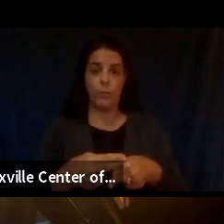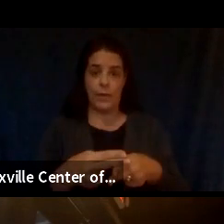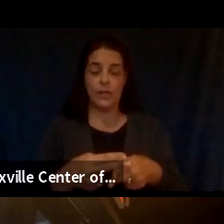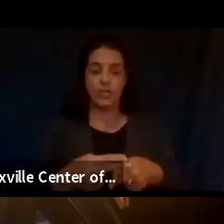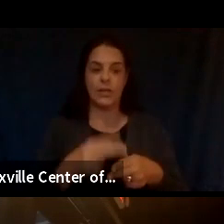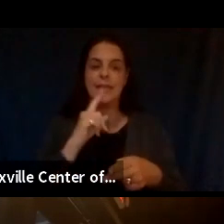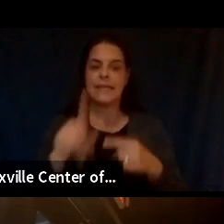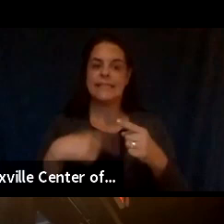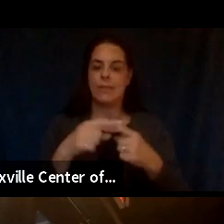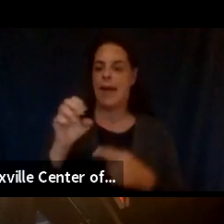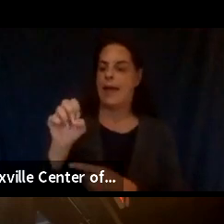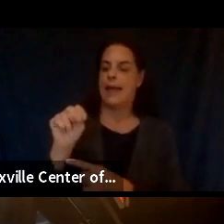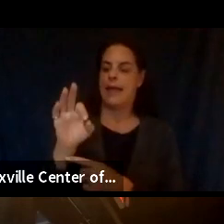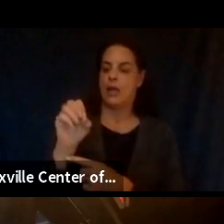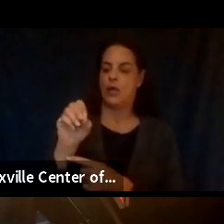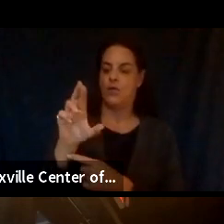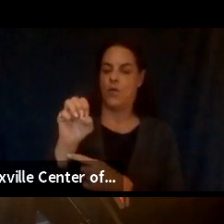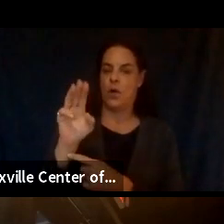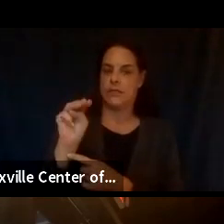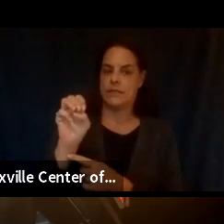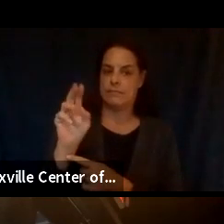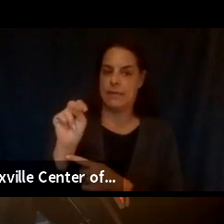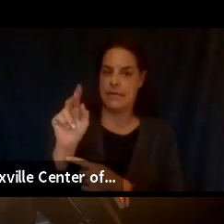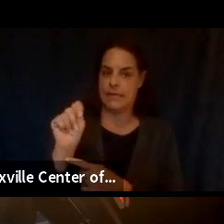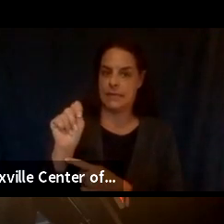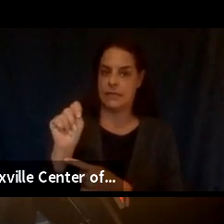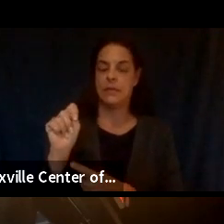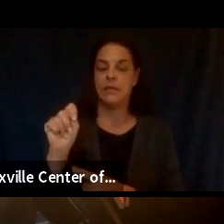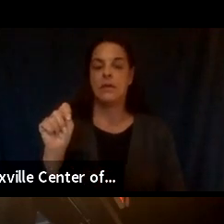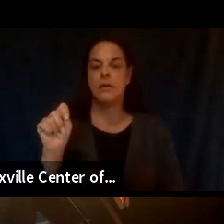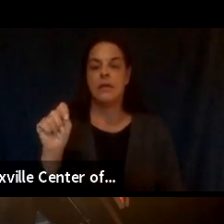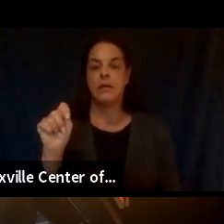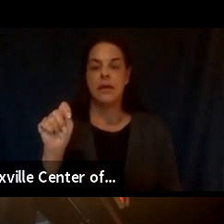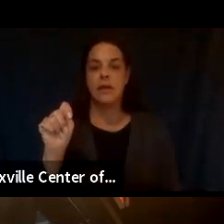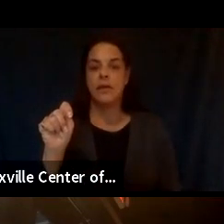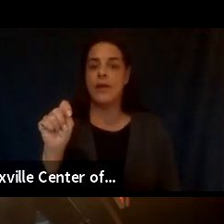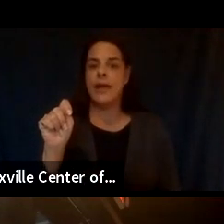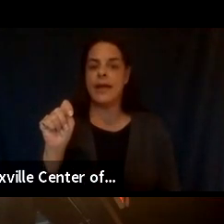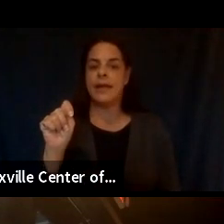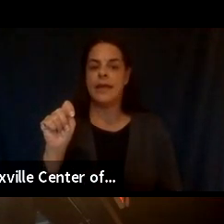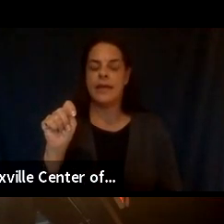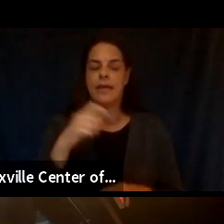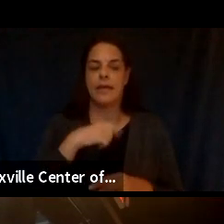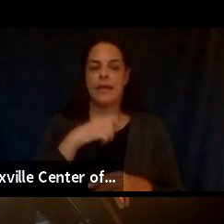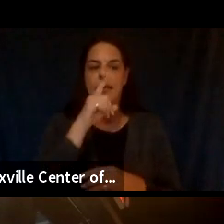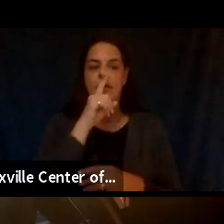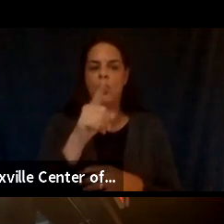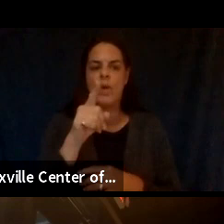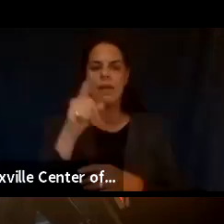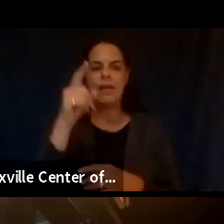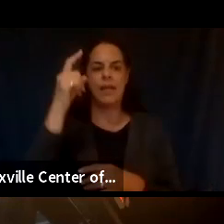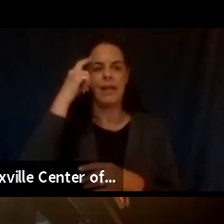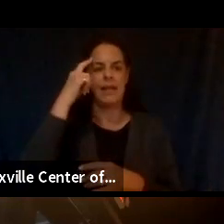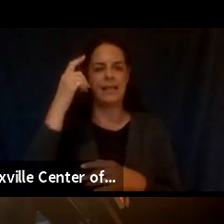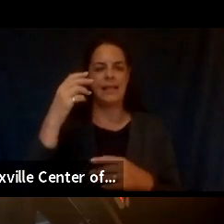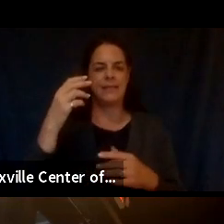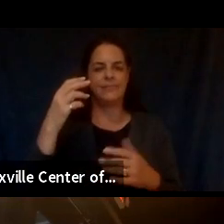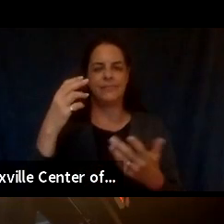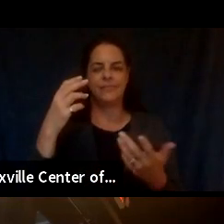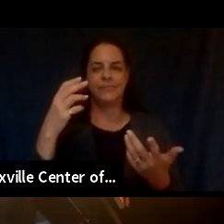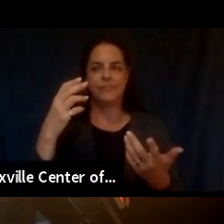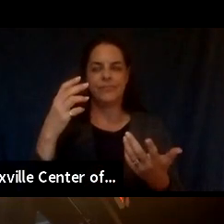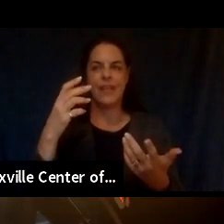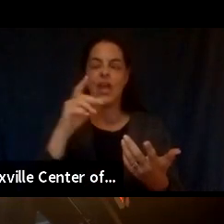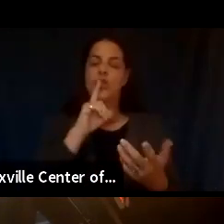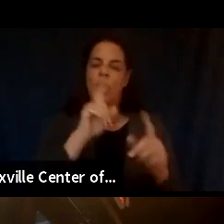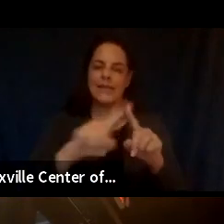about enforcement. And I don't really think it is, I mean, ideally we would craft something that is, you know, there are things that